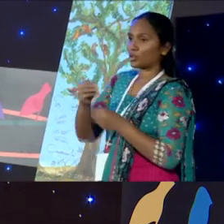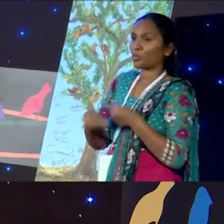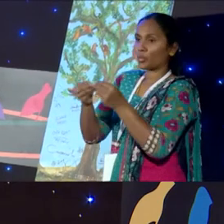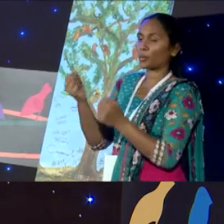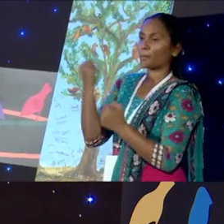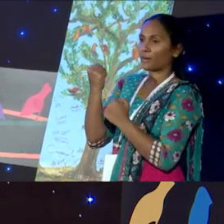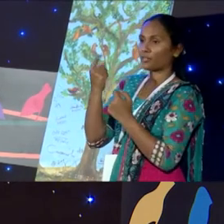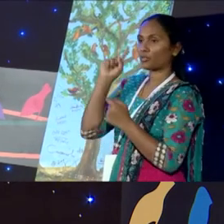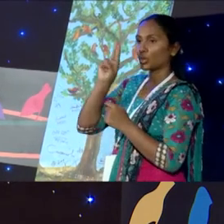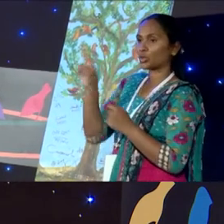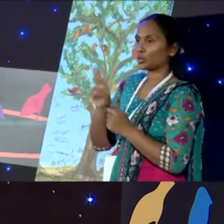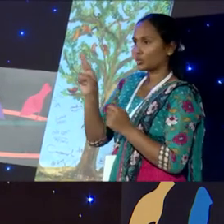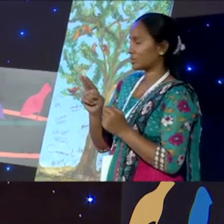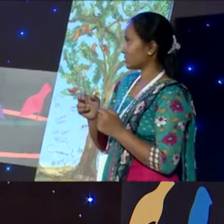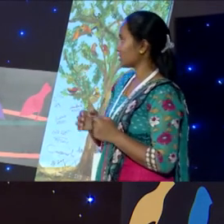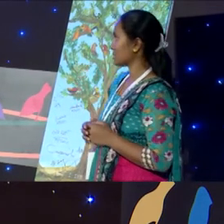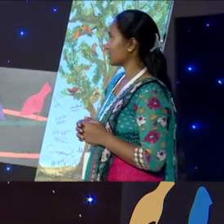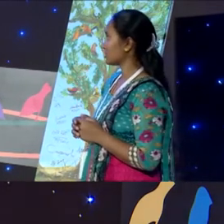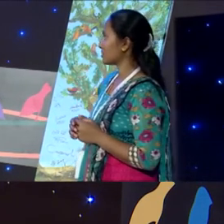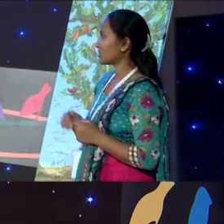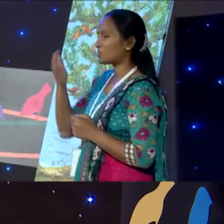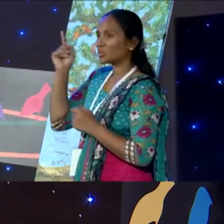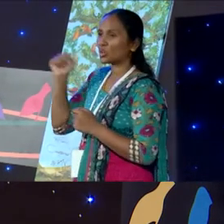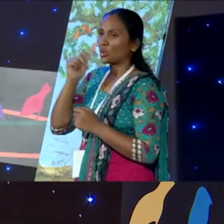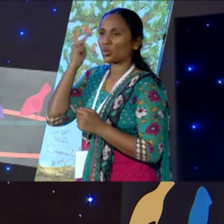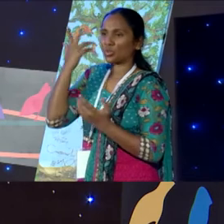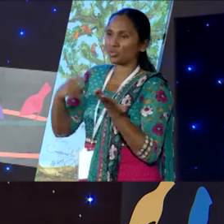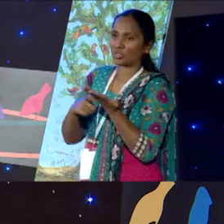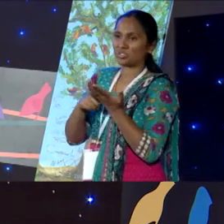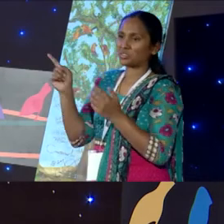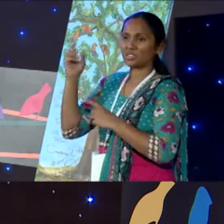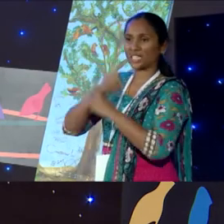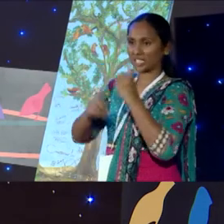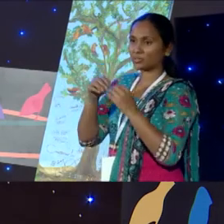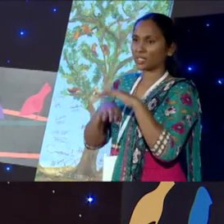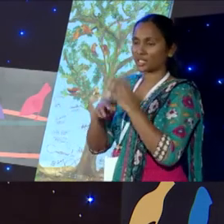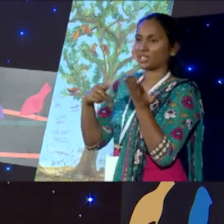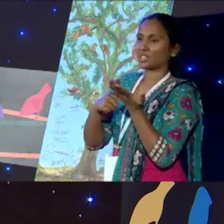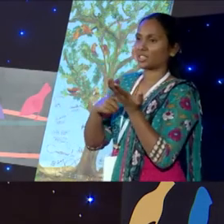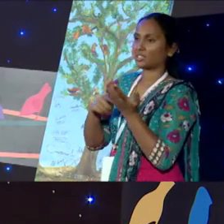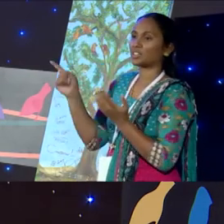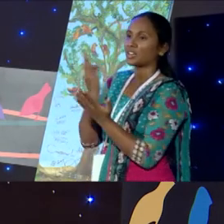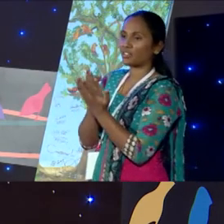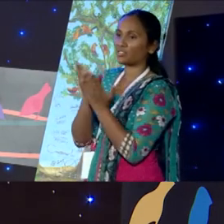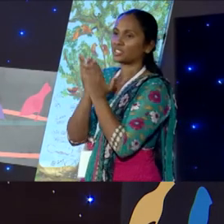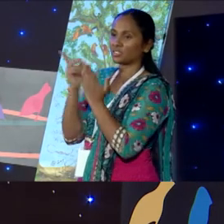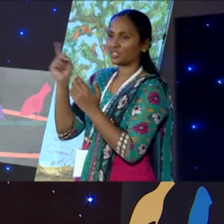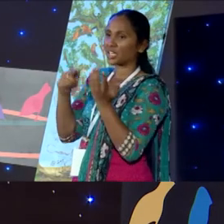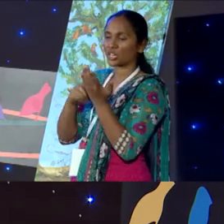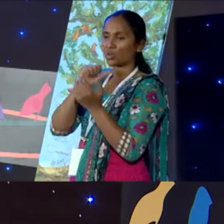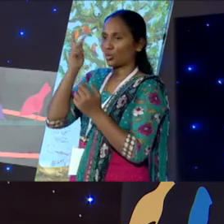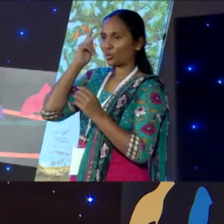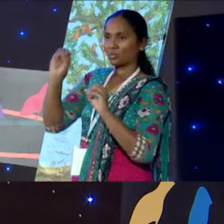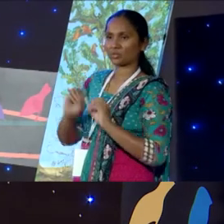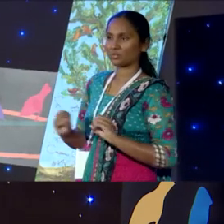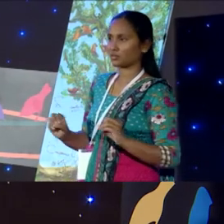You're feeling trapped because you don't know technology. I was disabled at technology. Technology was not my thing. I'm a finance major. And he said,